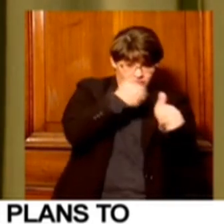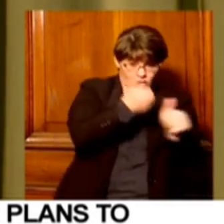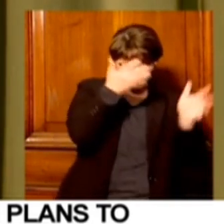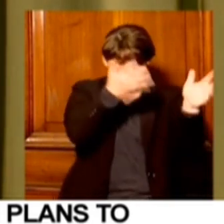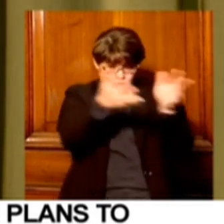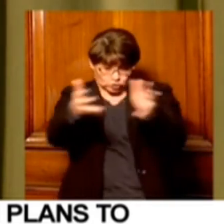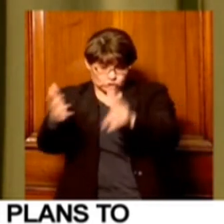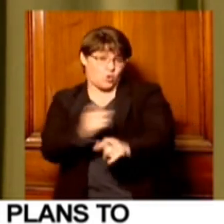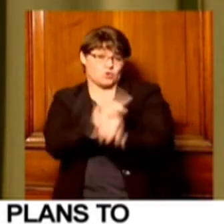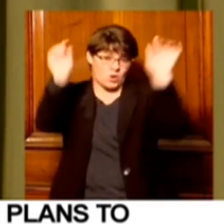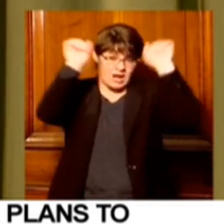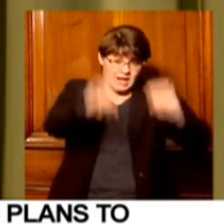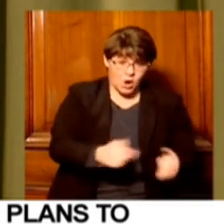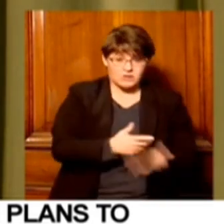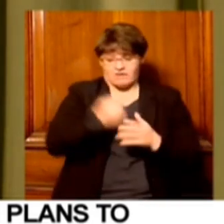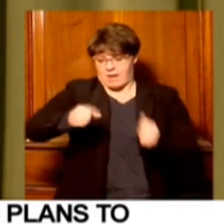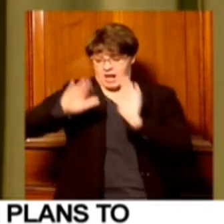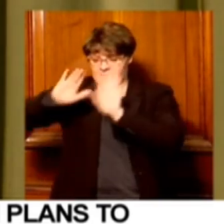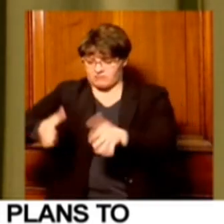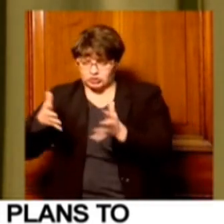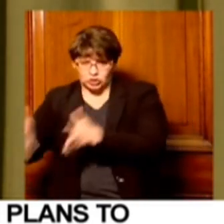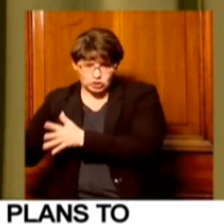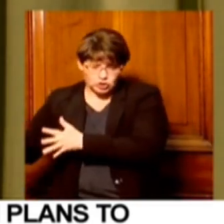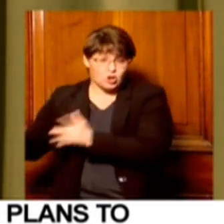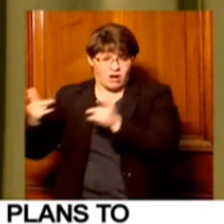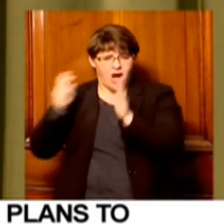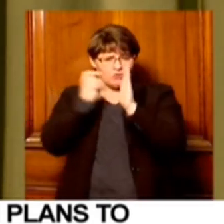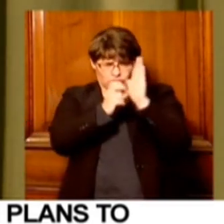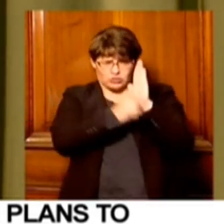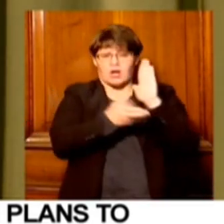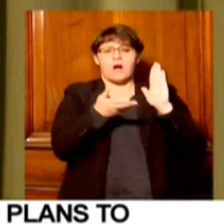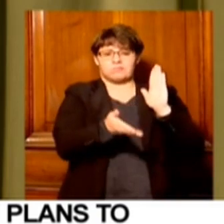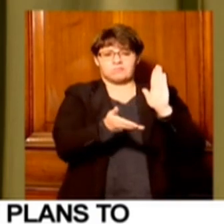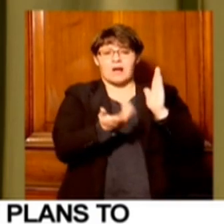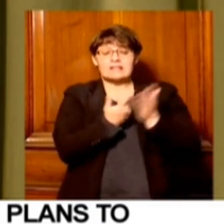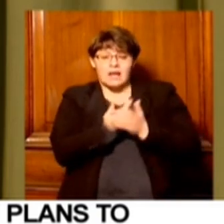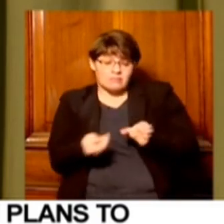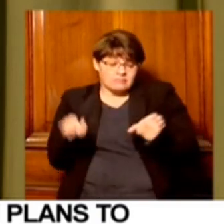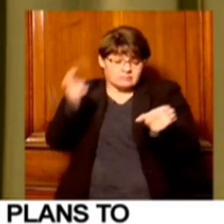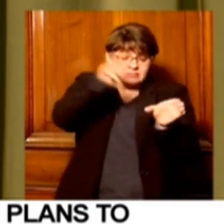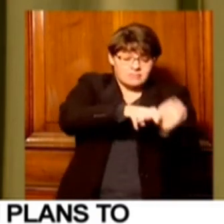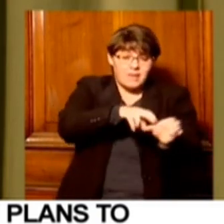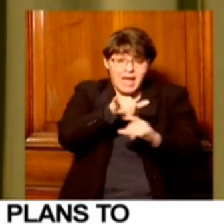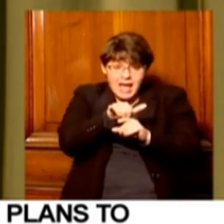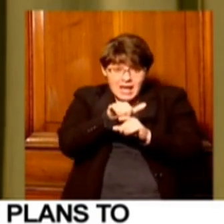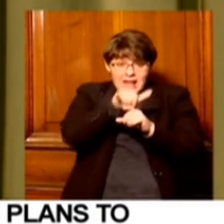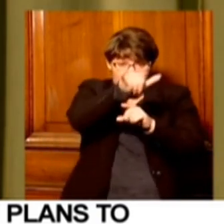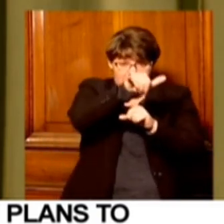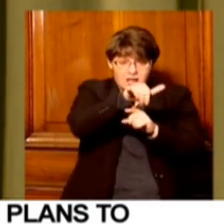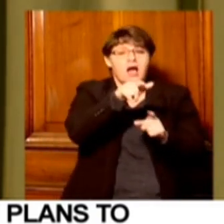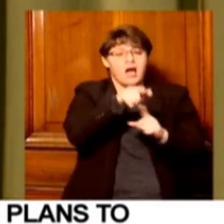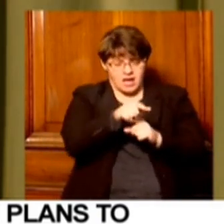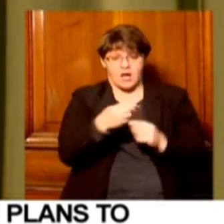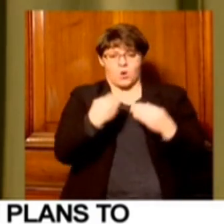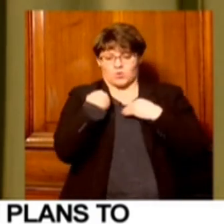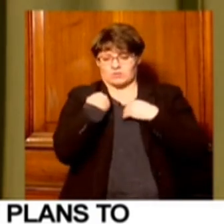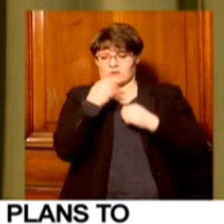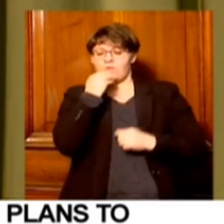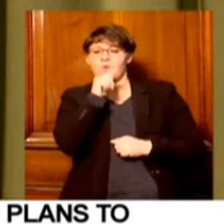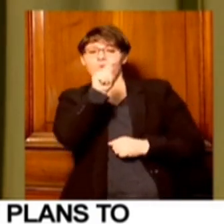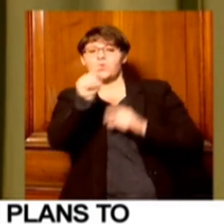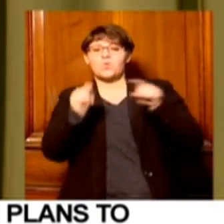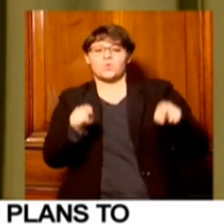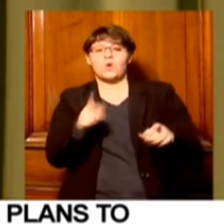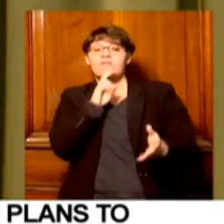every other thing. And even internally when you are in the flight, they tell you that anyone disobeying the duties of the crew and